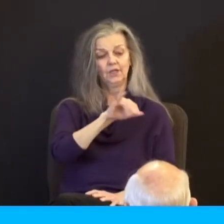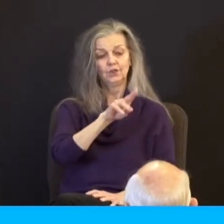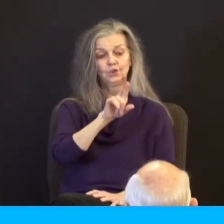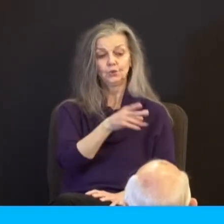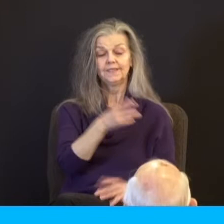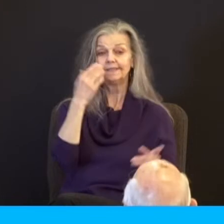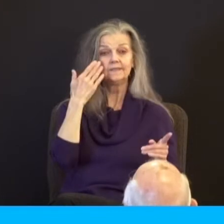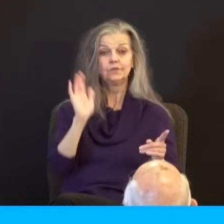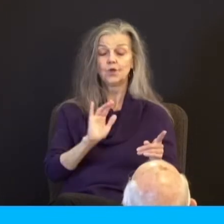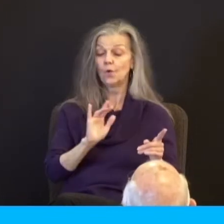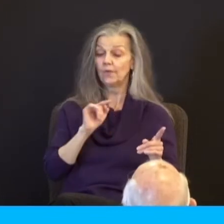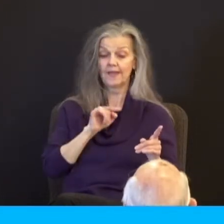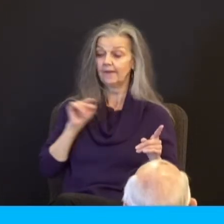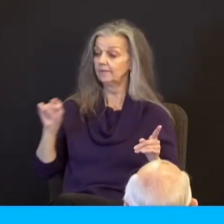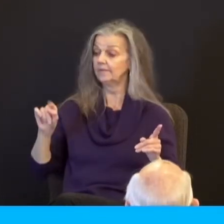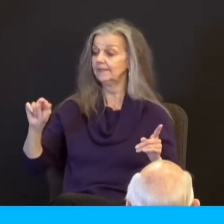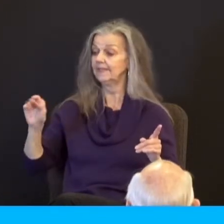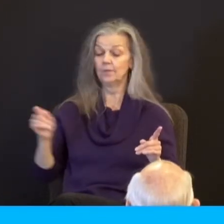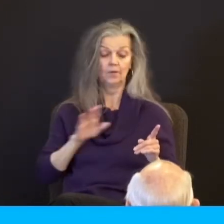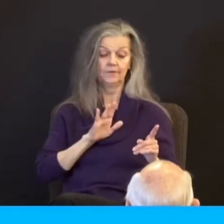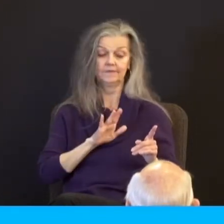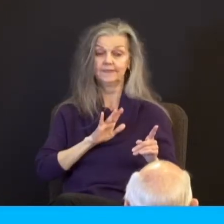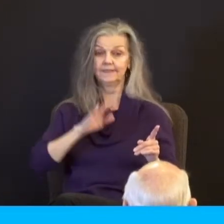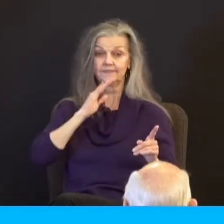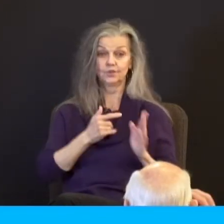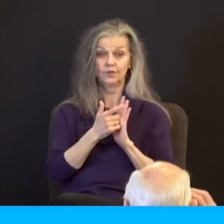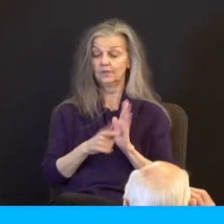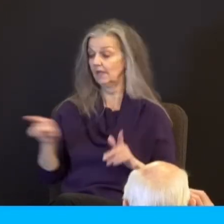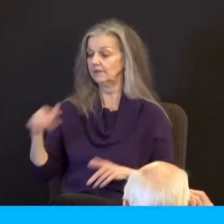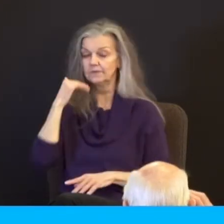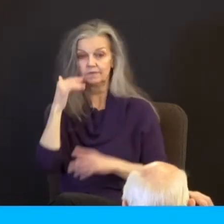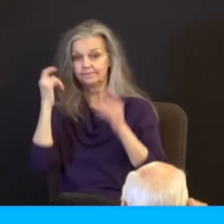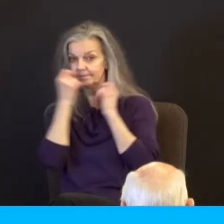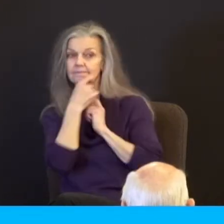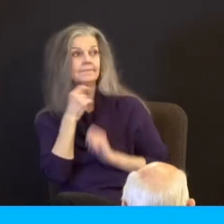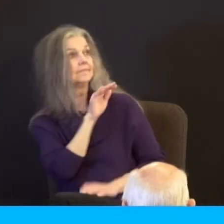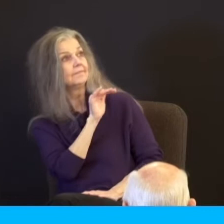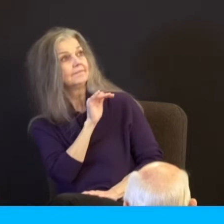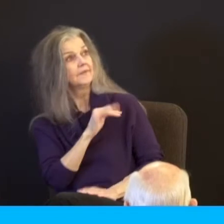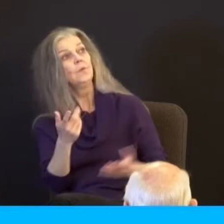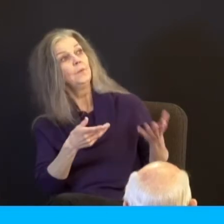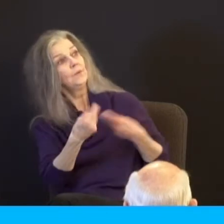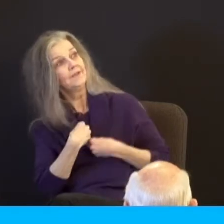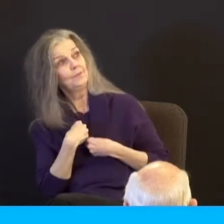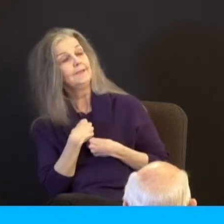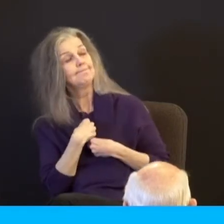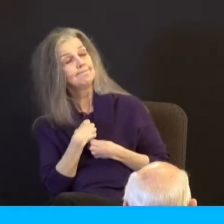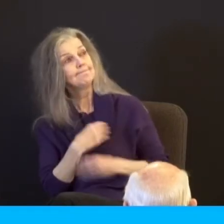helped. Still somebody's daughter if it wasn't her. And she said to Judah, "What wilt thou give